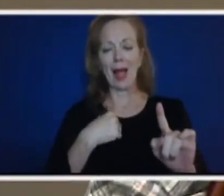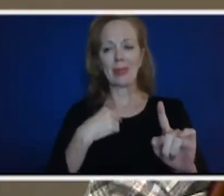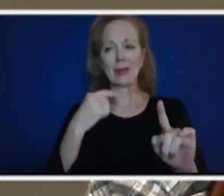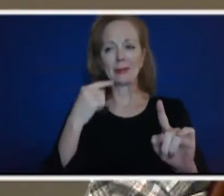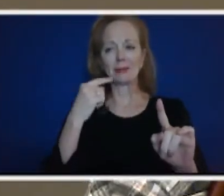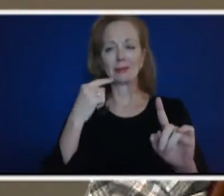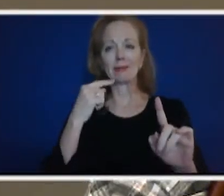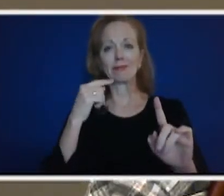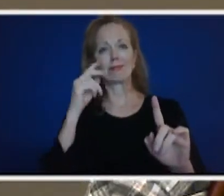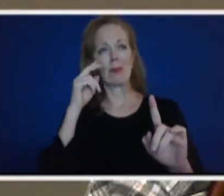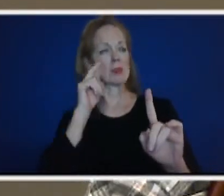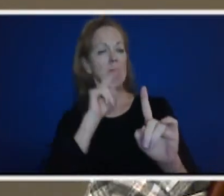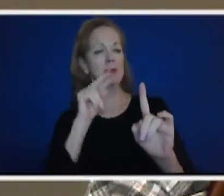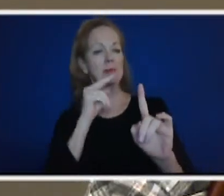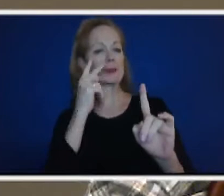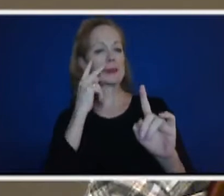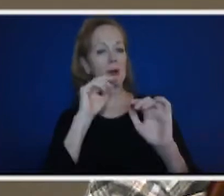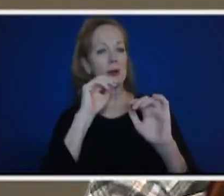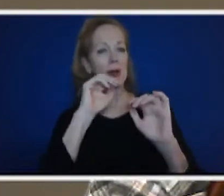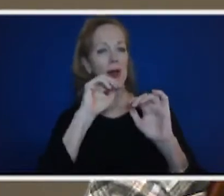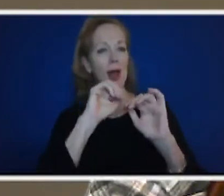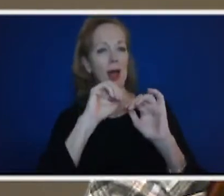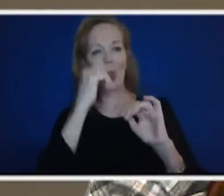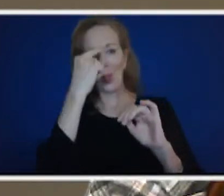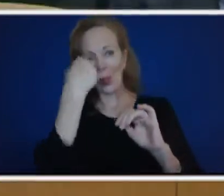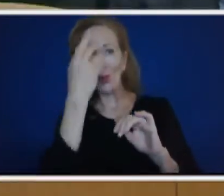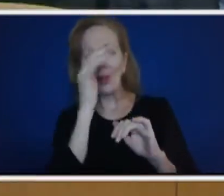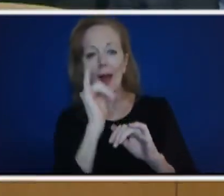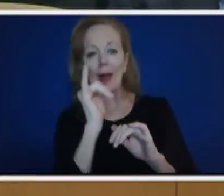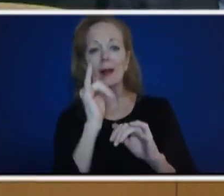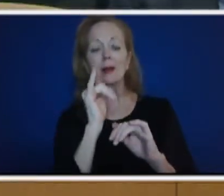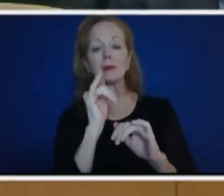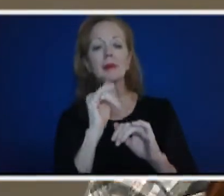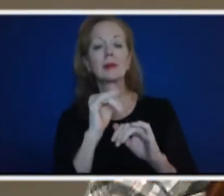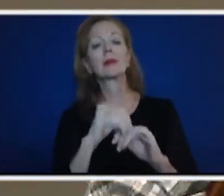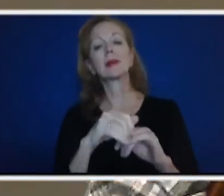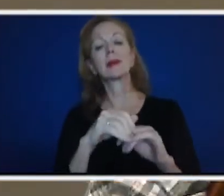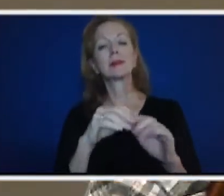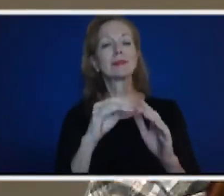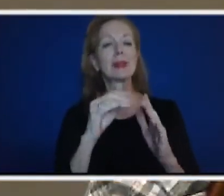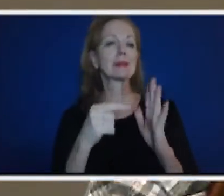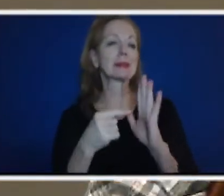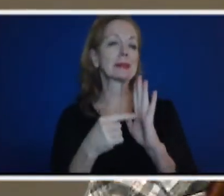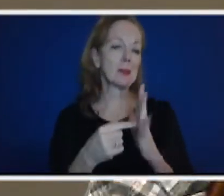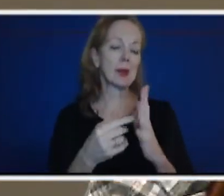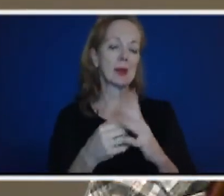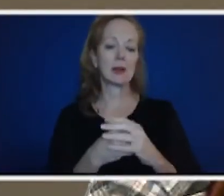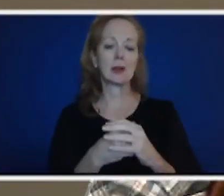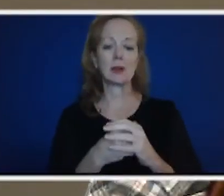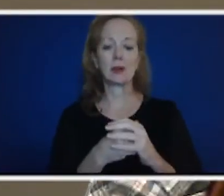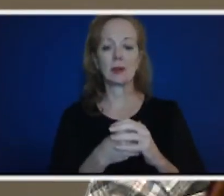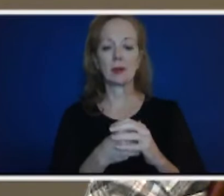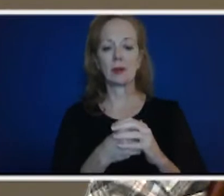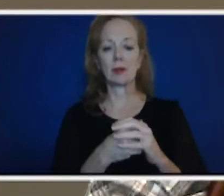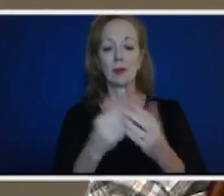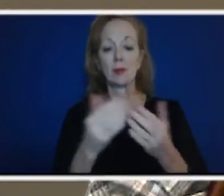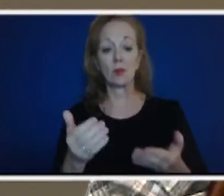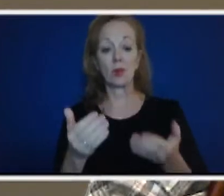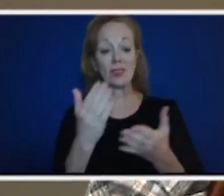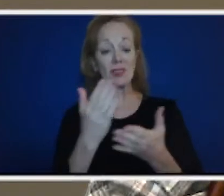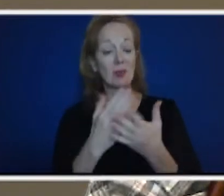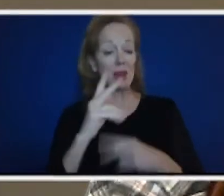perspective, we have to see how it would look. Okay. You just mean a mock-up? Yeah, so if you could just sort of provide some sort